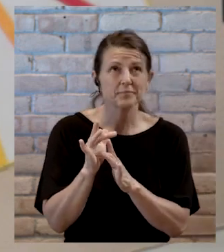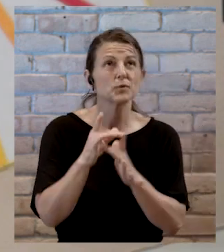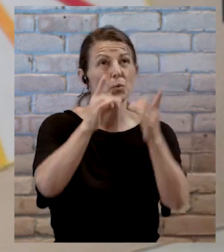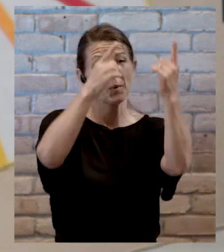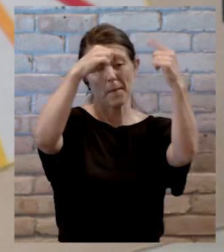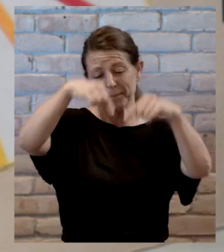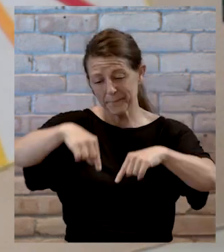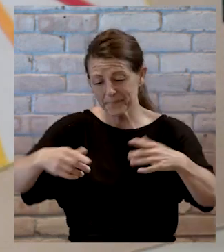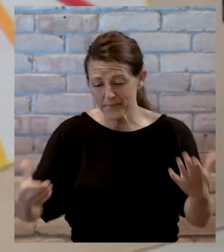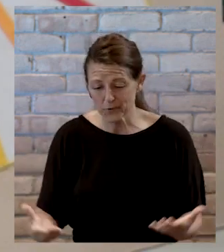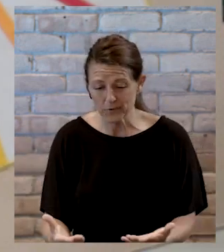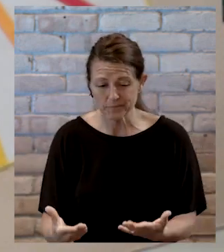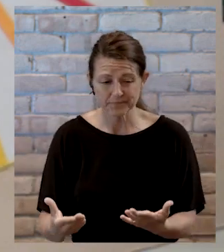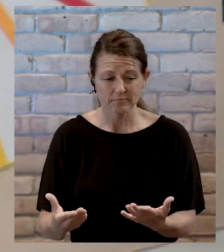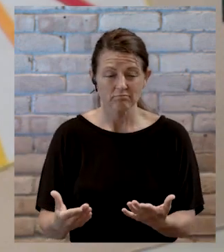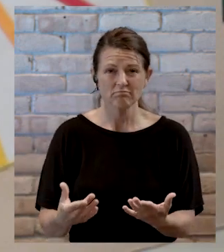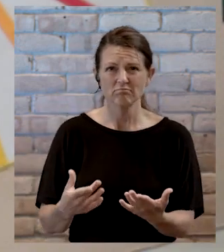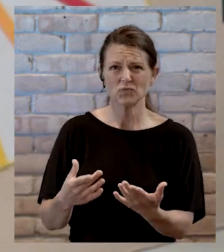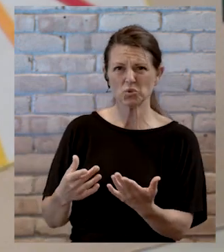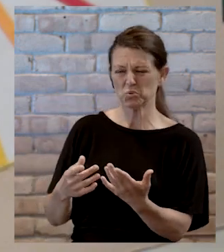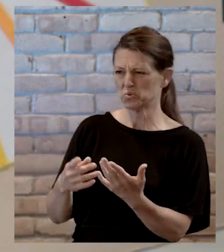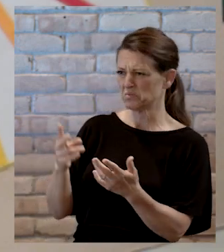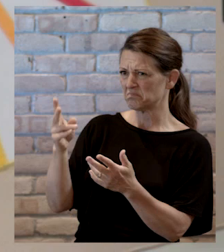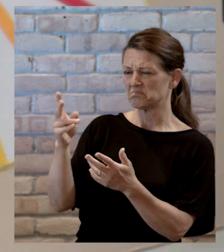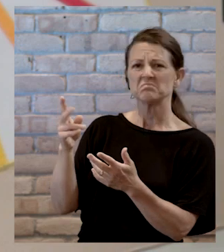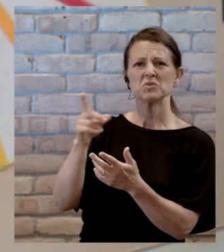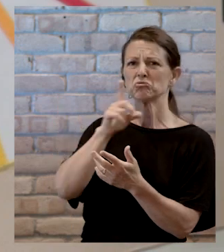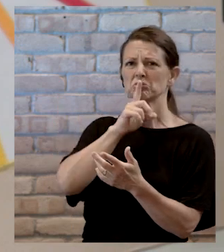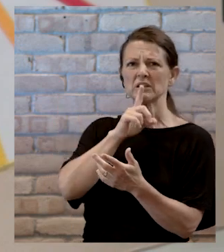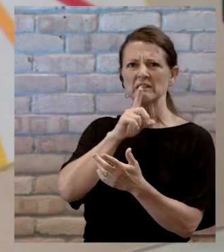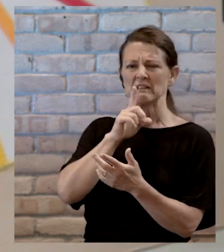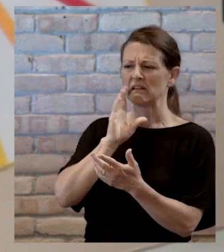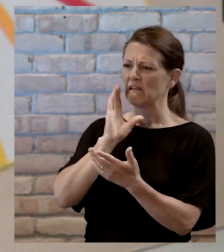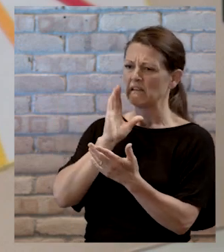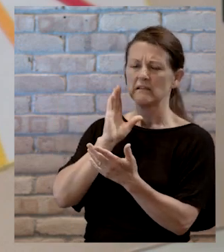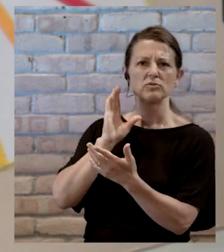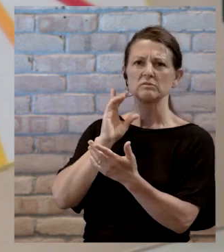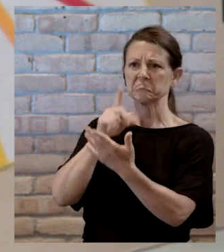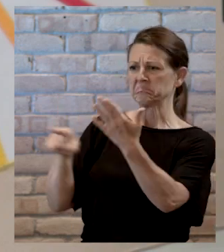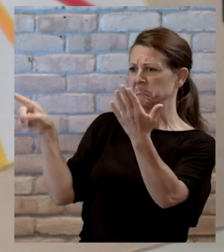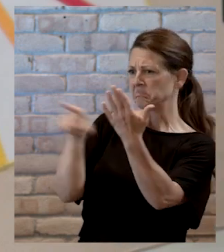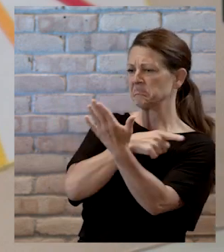world, not to condemn the world, but to save the world.